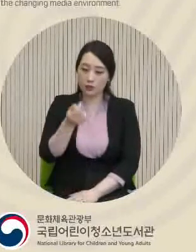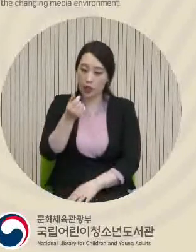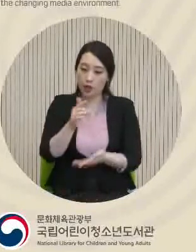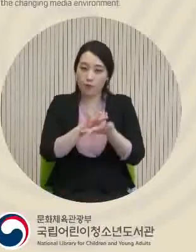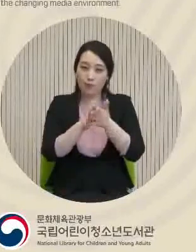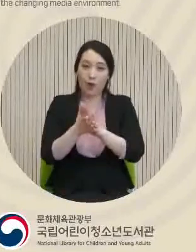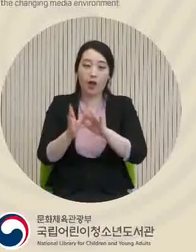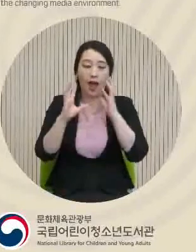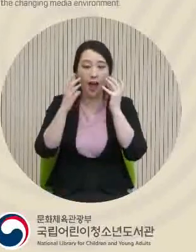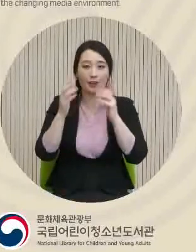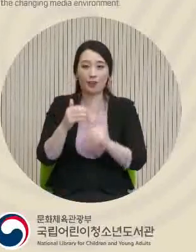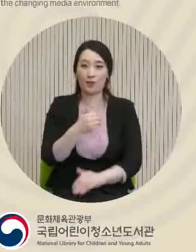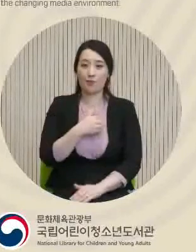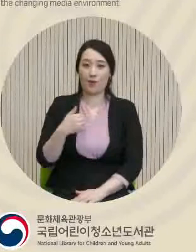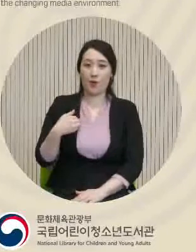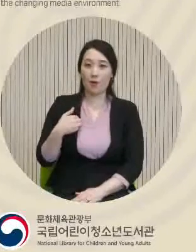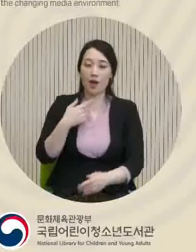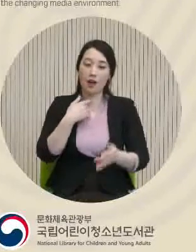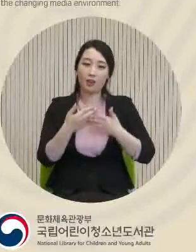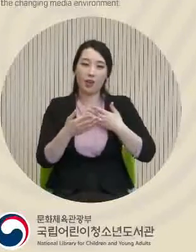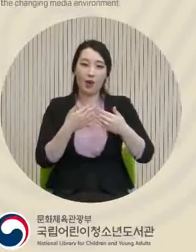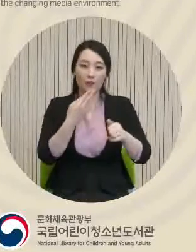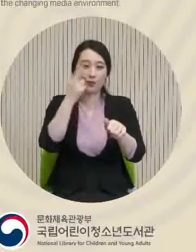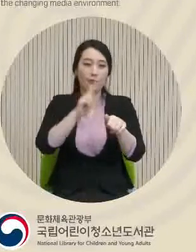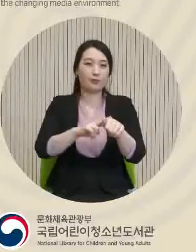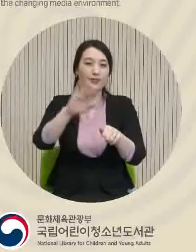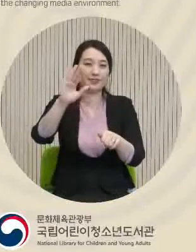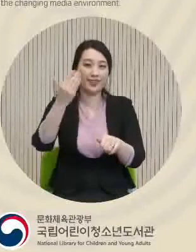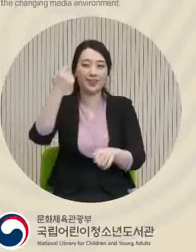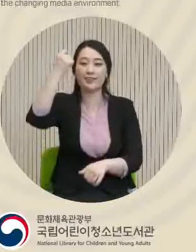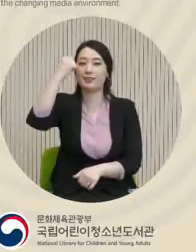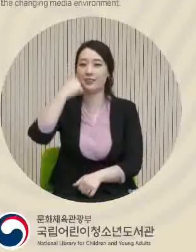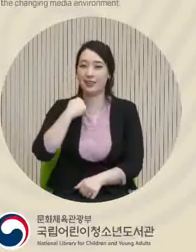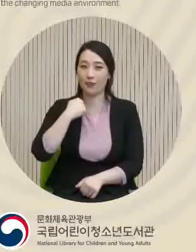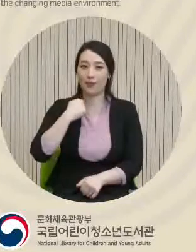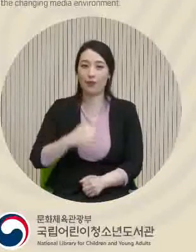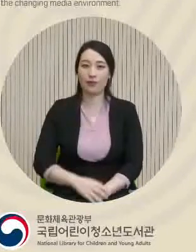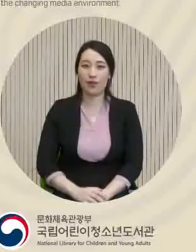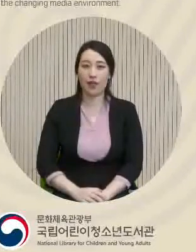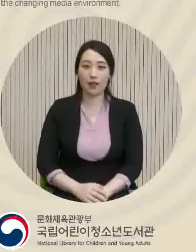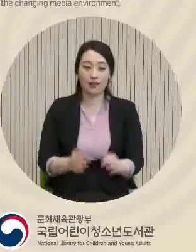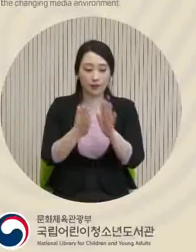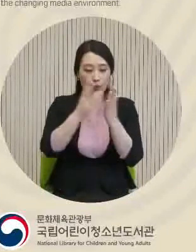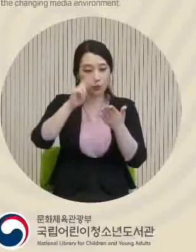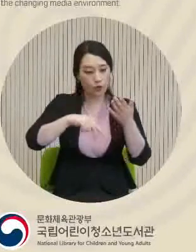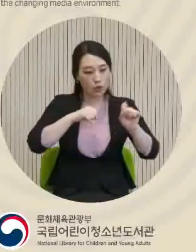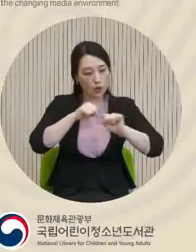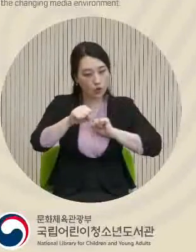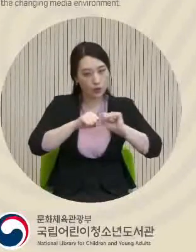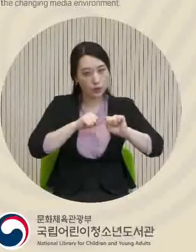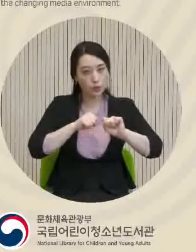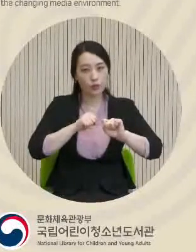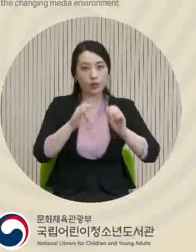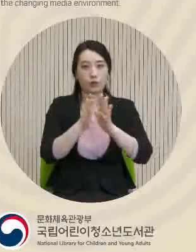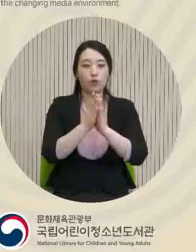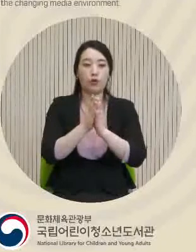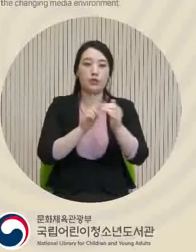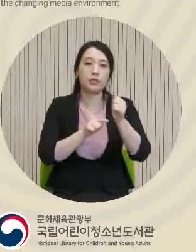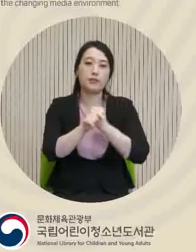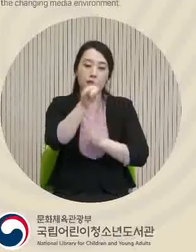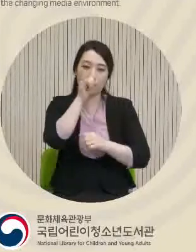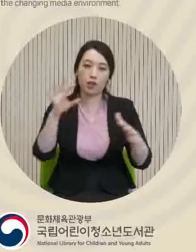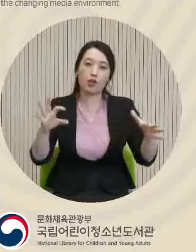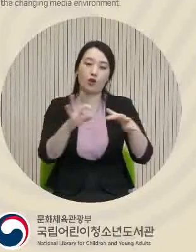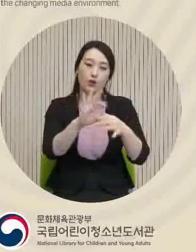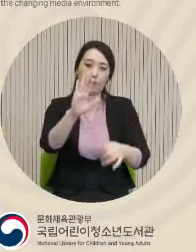this simple change in the reading activity can create such a positive impact on